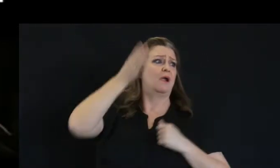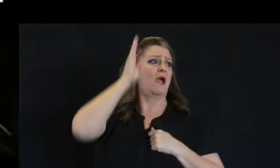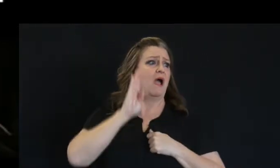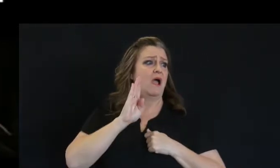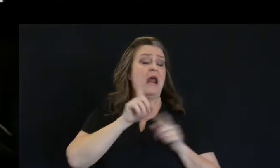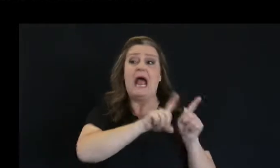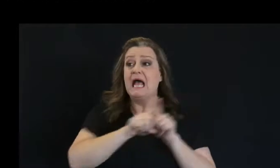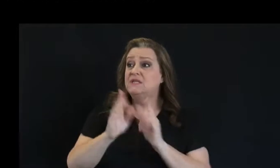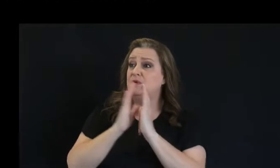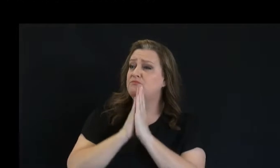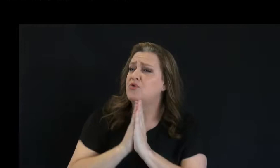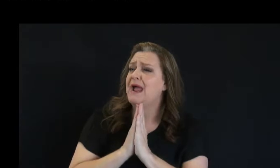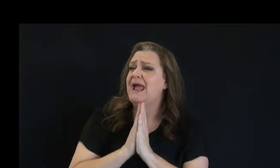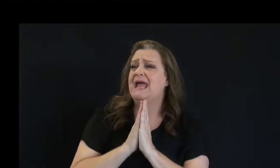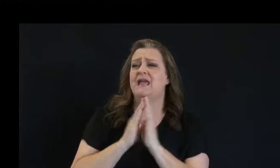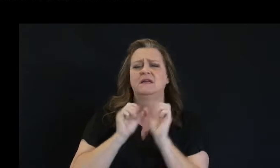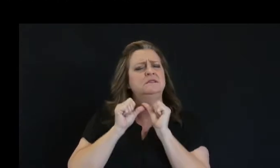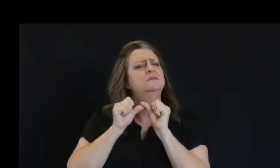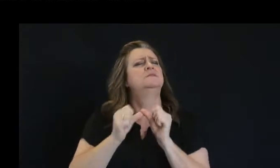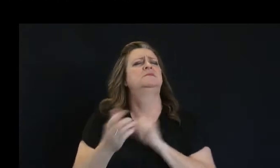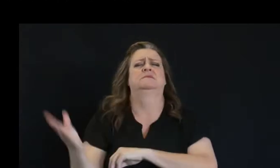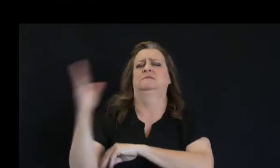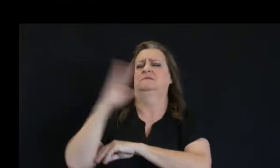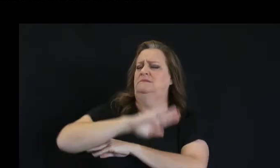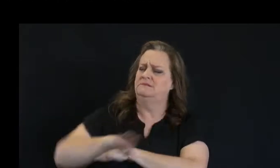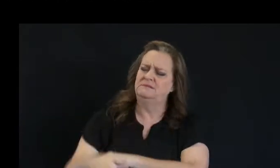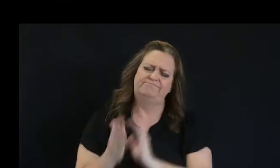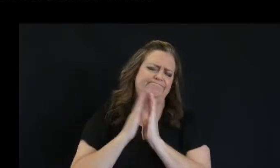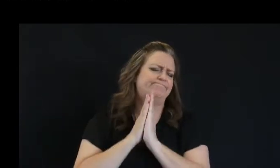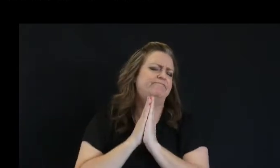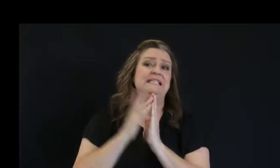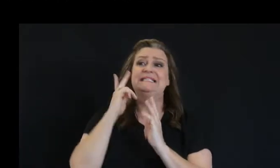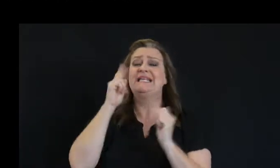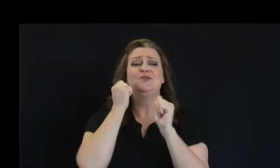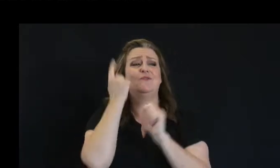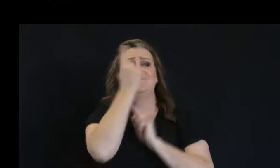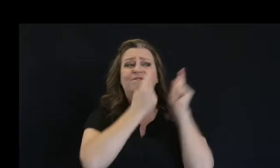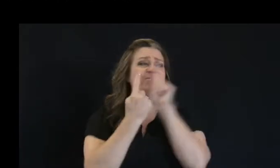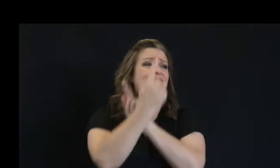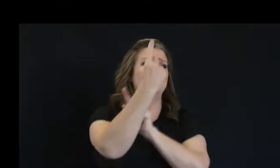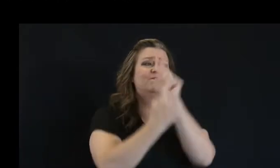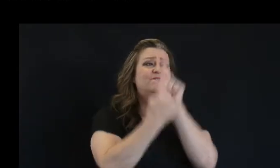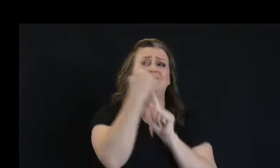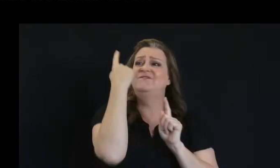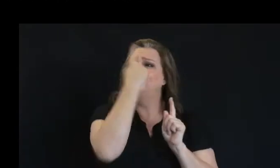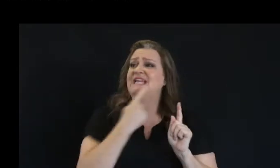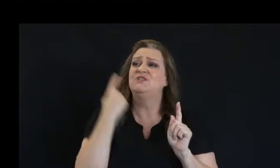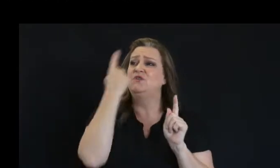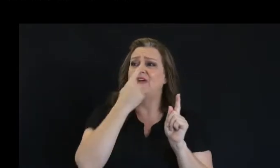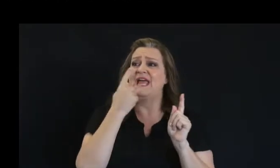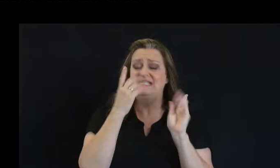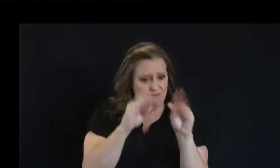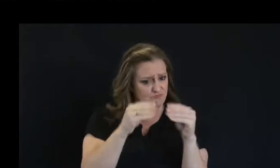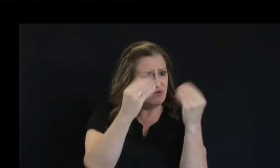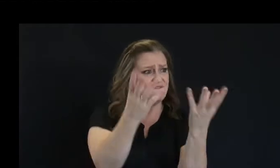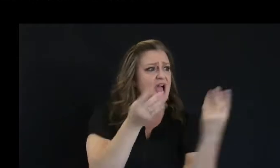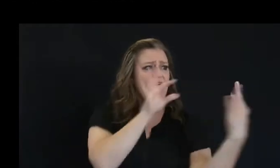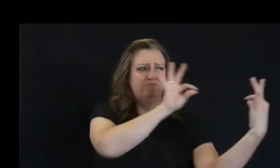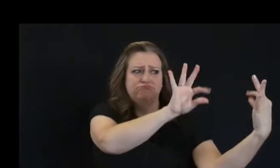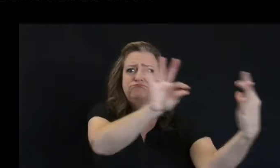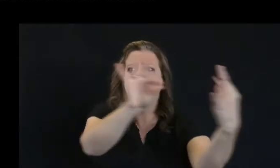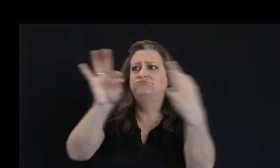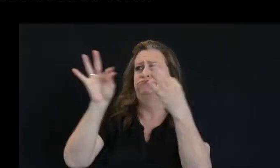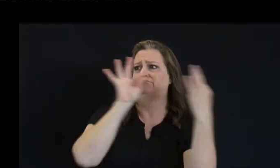we pray most earnestly night and day that we may see you face to face and supply what is lacking in your faith. Now